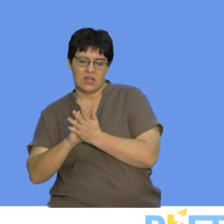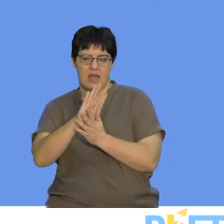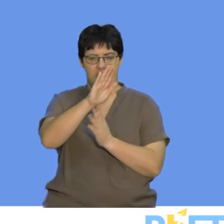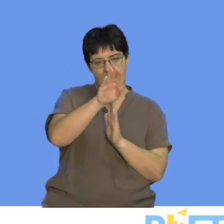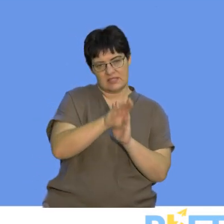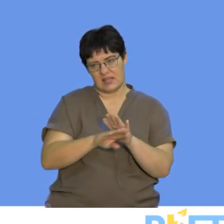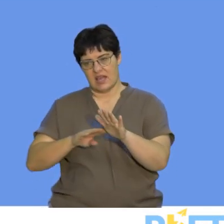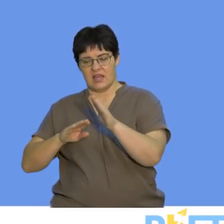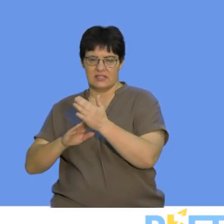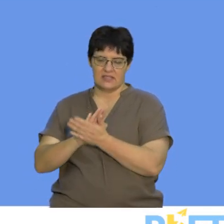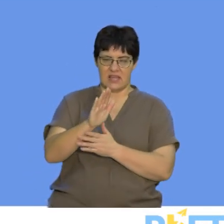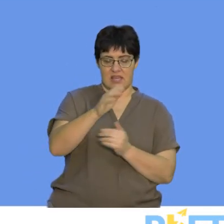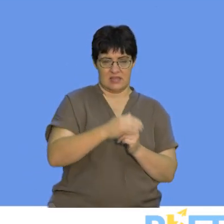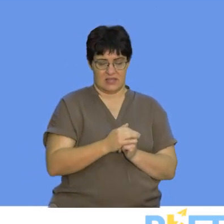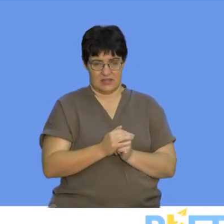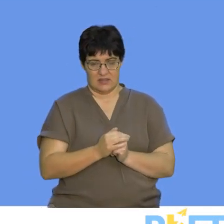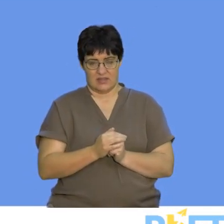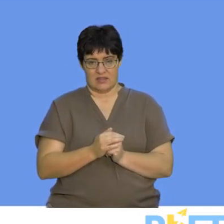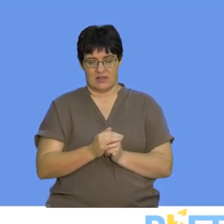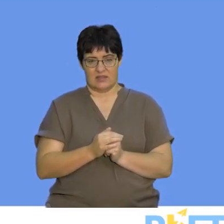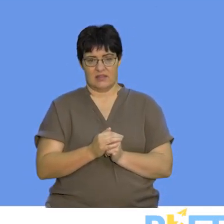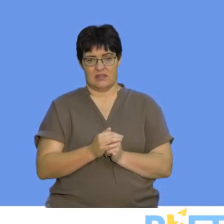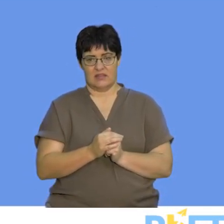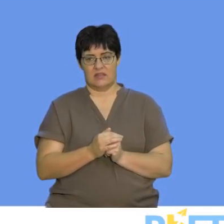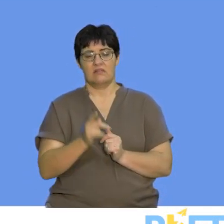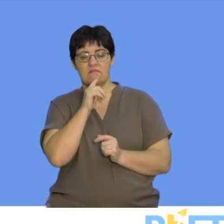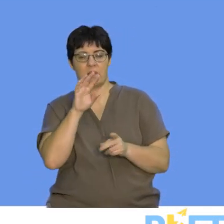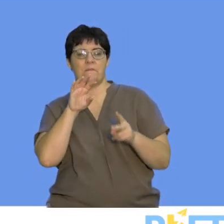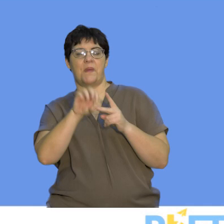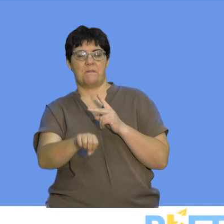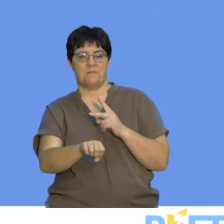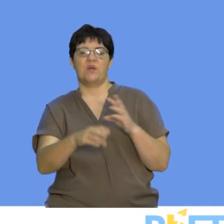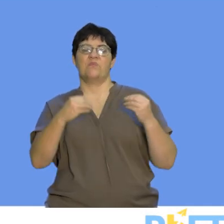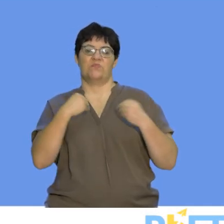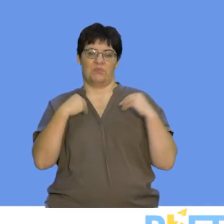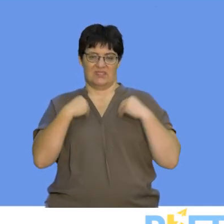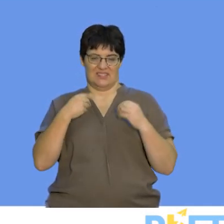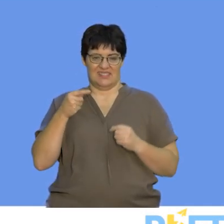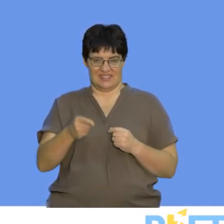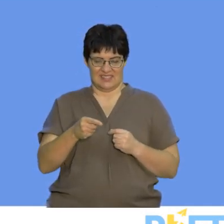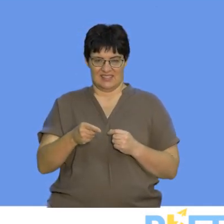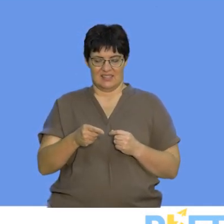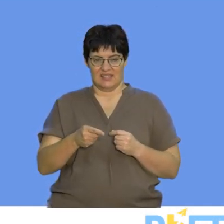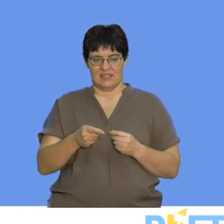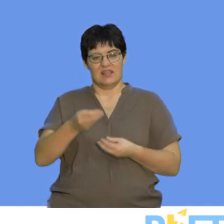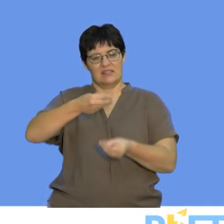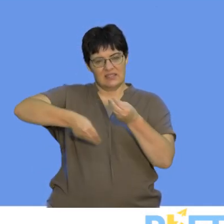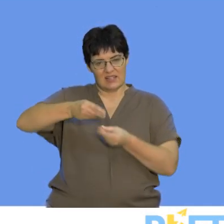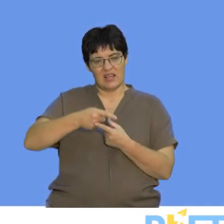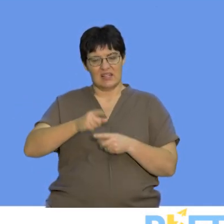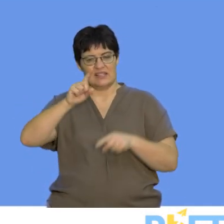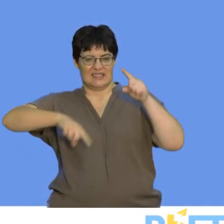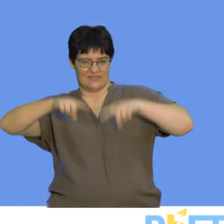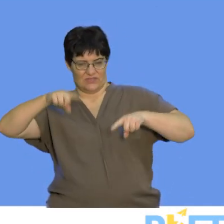Okay, this will, in many ways, determine the properties of different substances under different